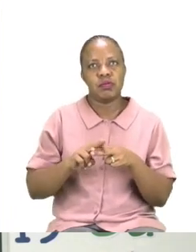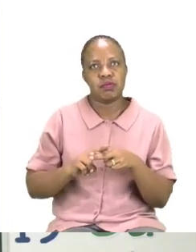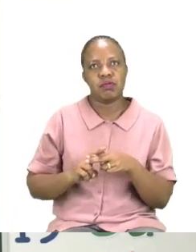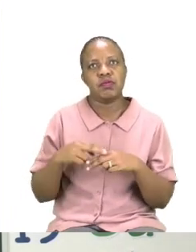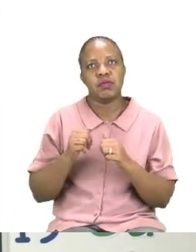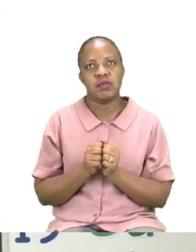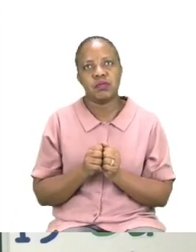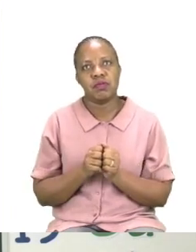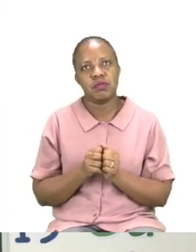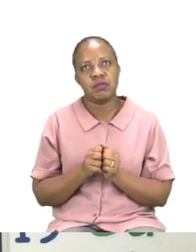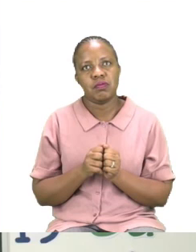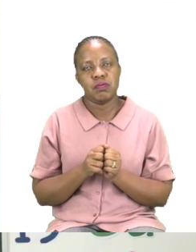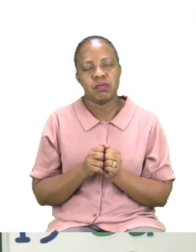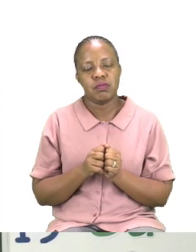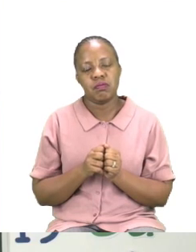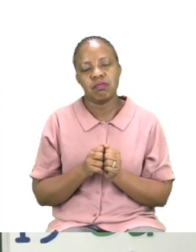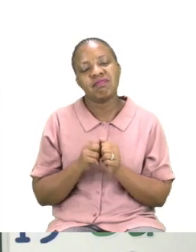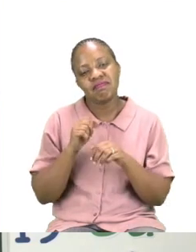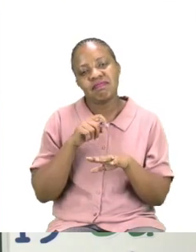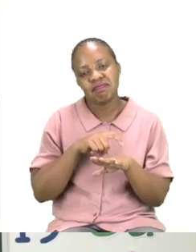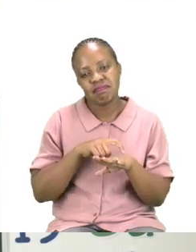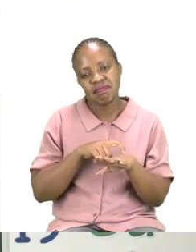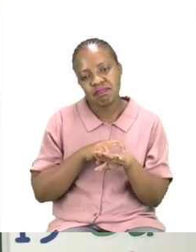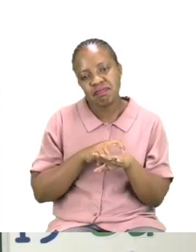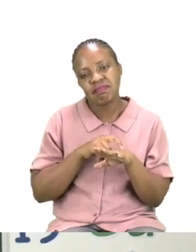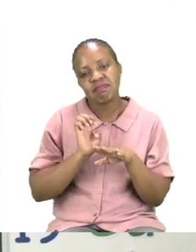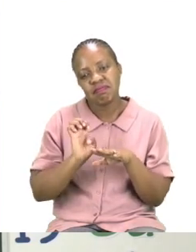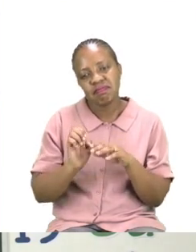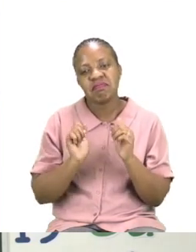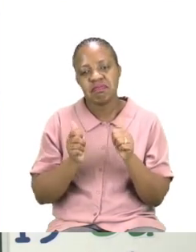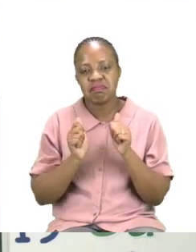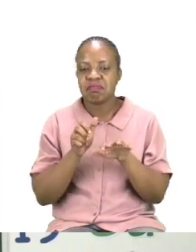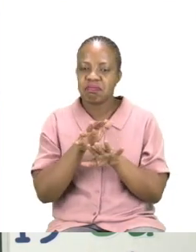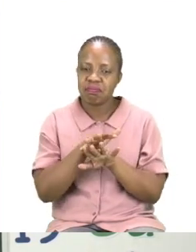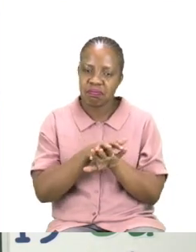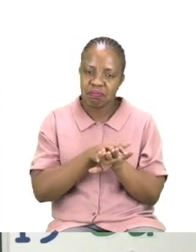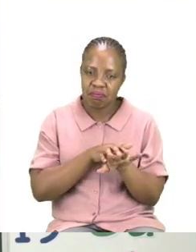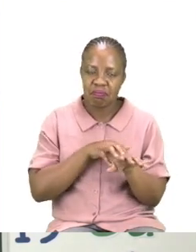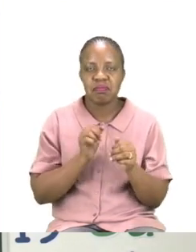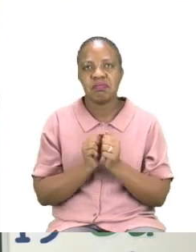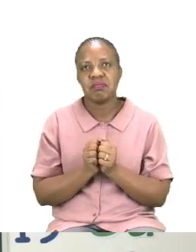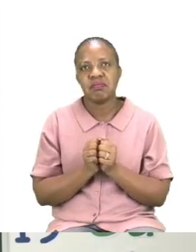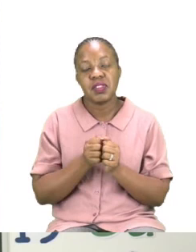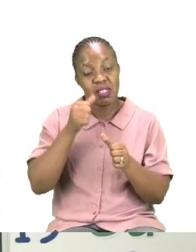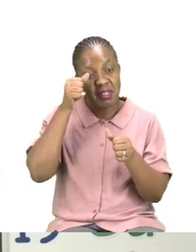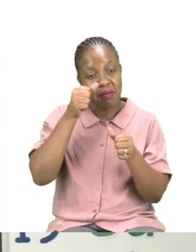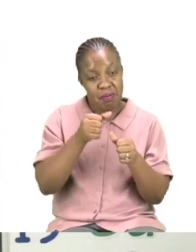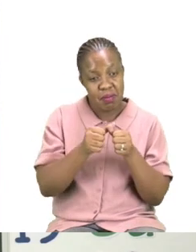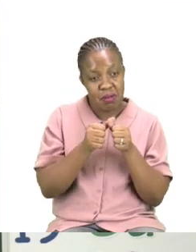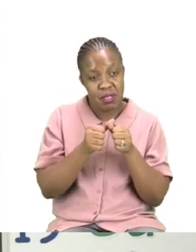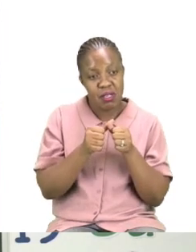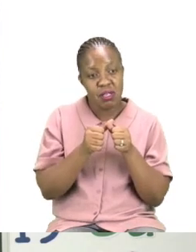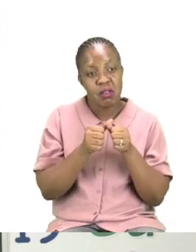others as well. Take your time with both exercises and remember to look at the examples so that you will